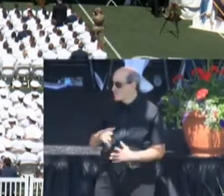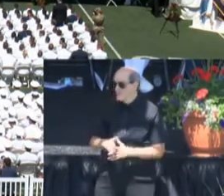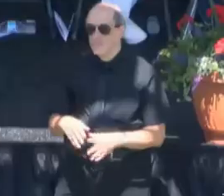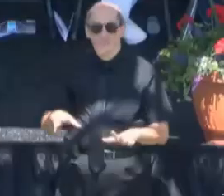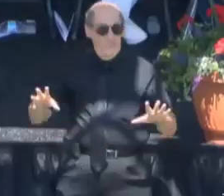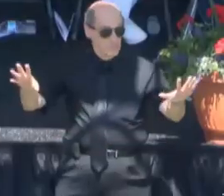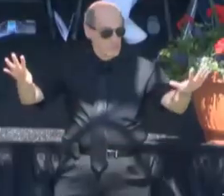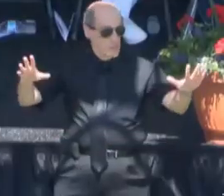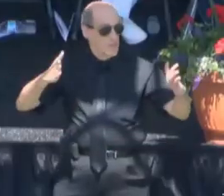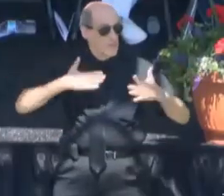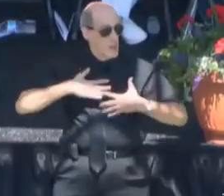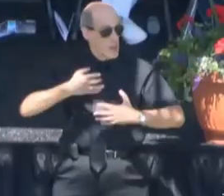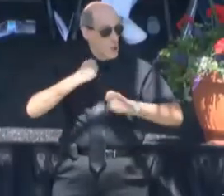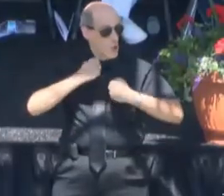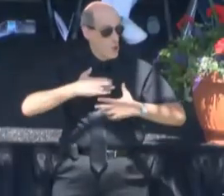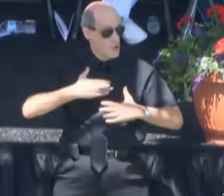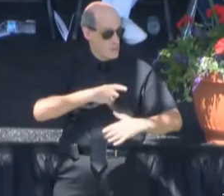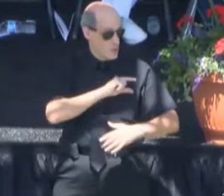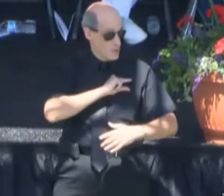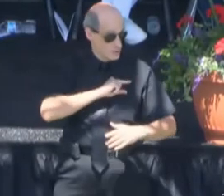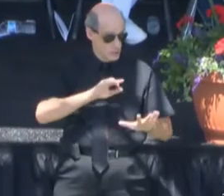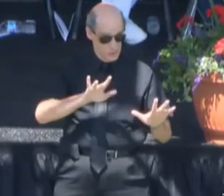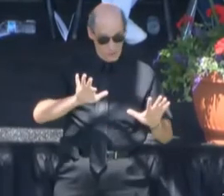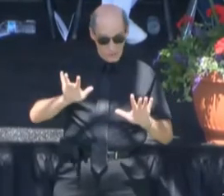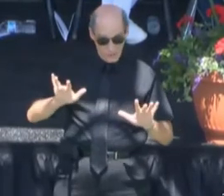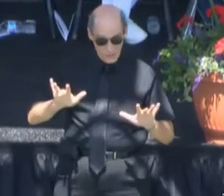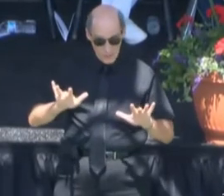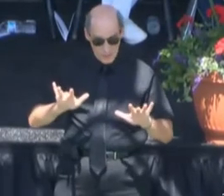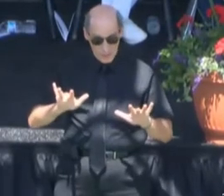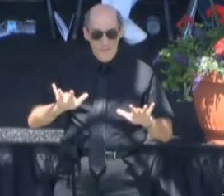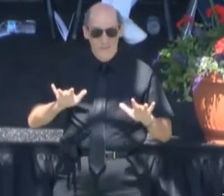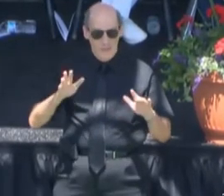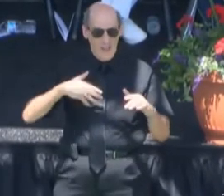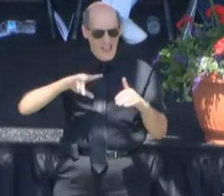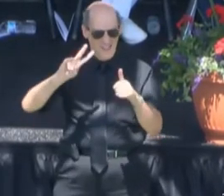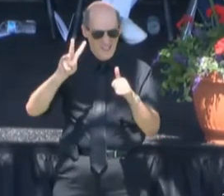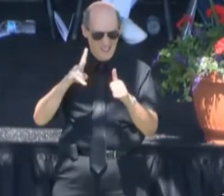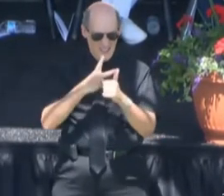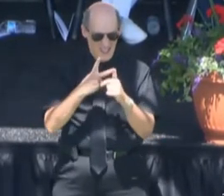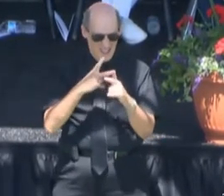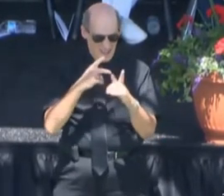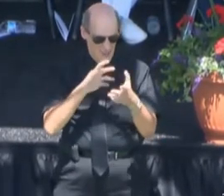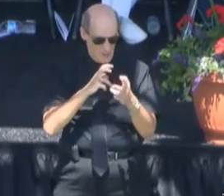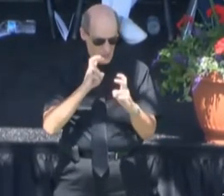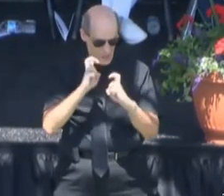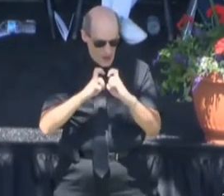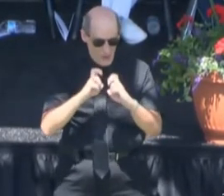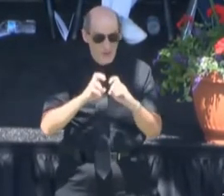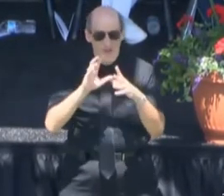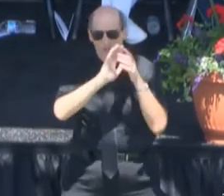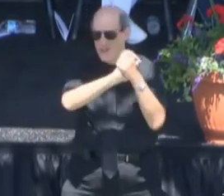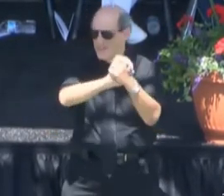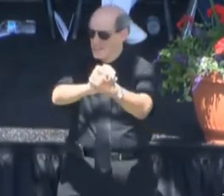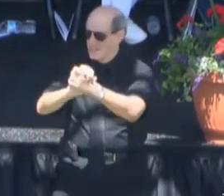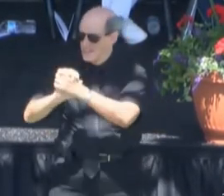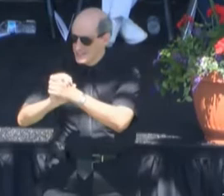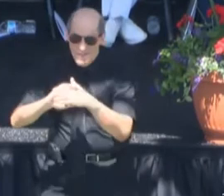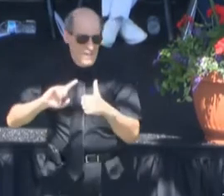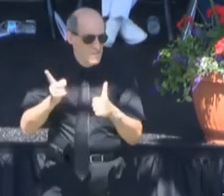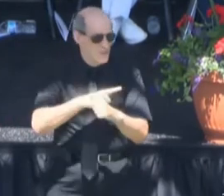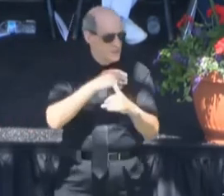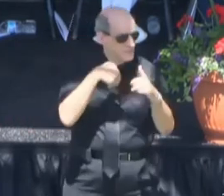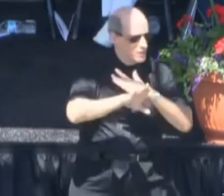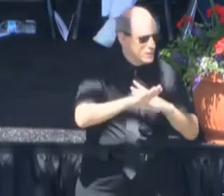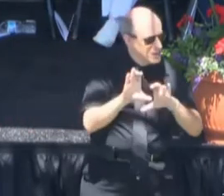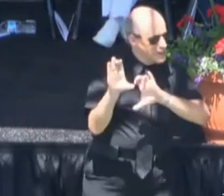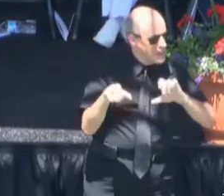All right, to all my Army officers, we get to go round 2. Congratulations, both for going into our